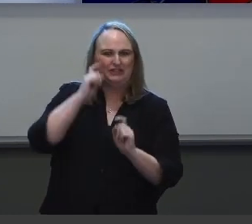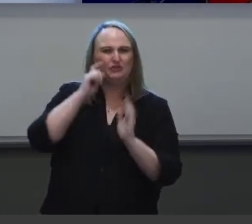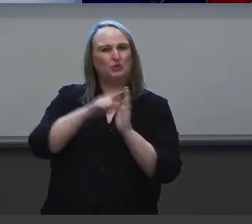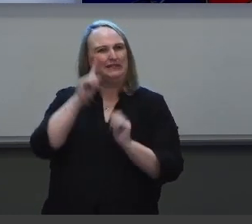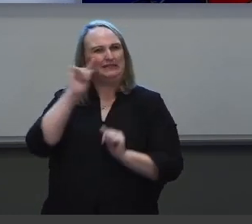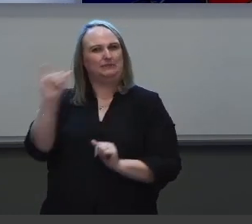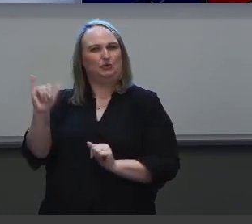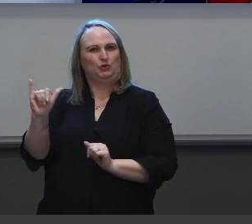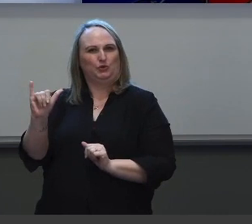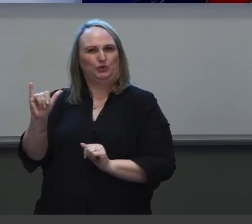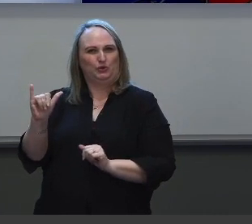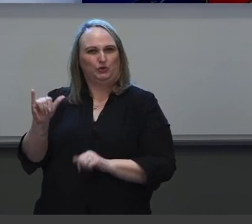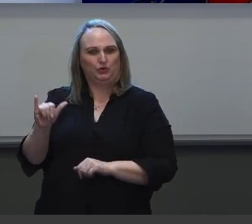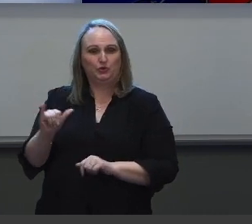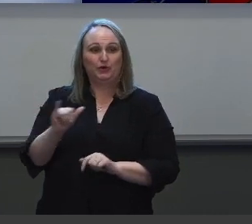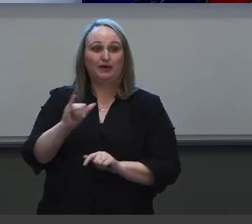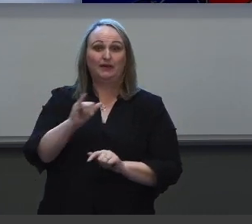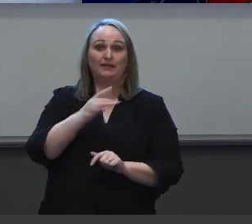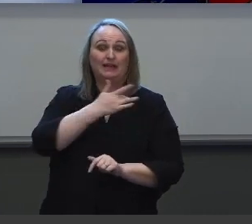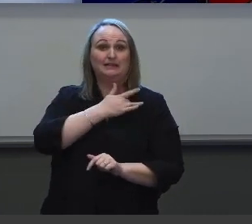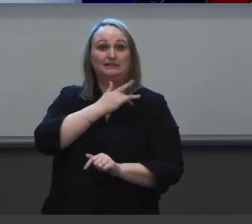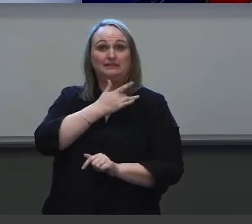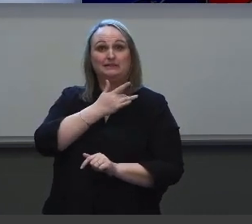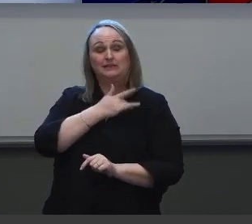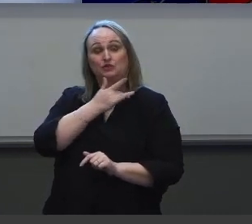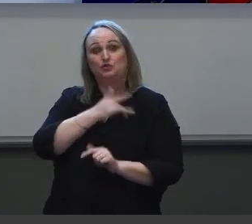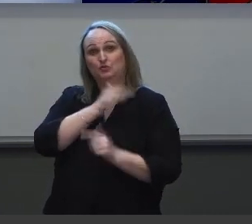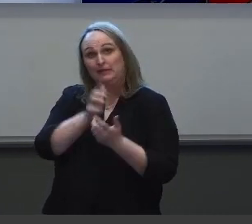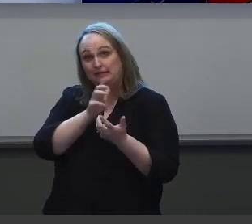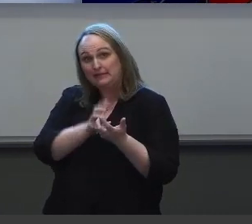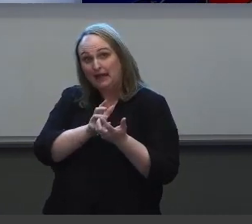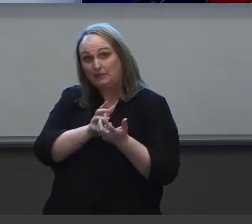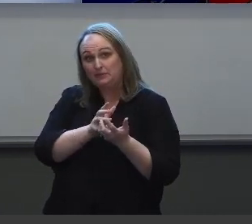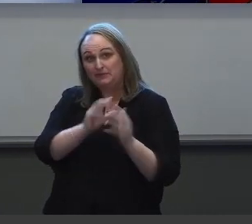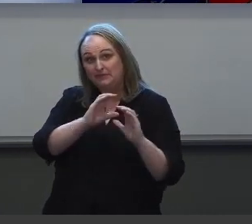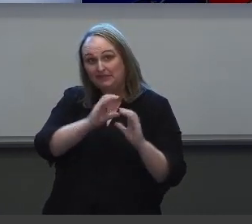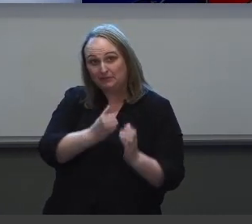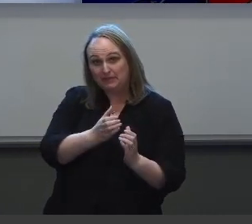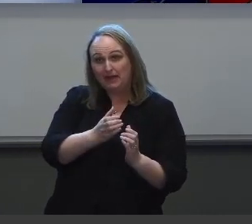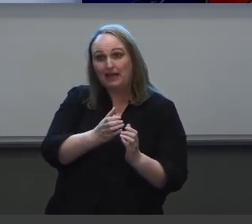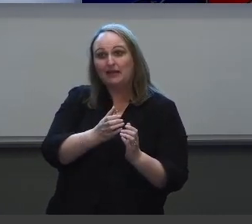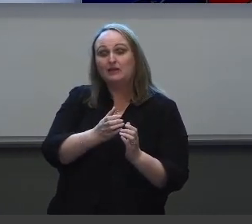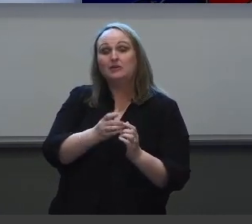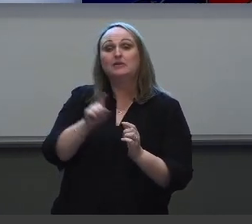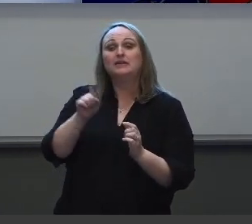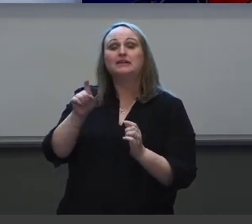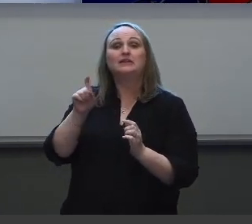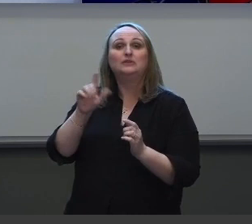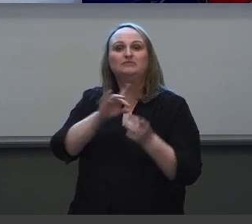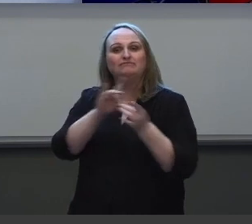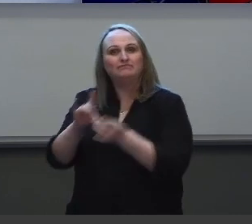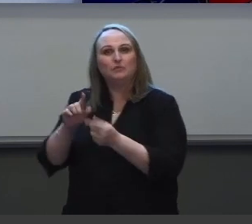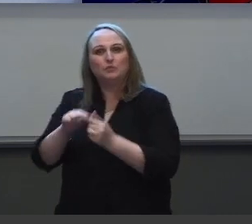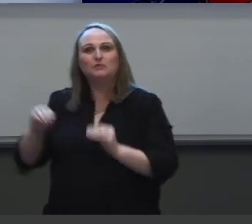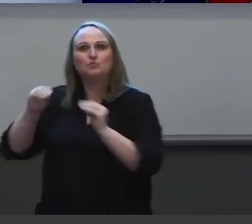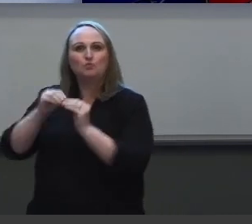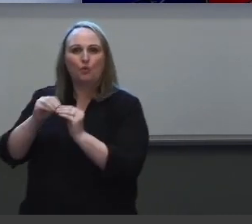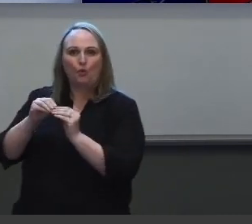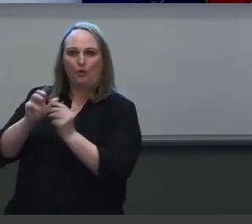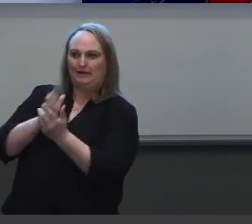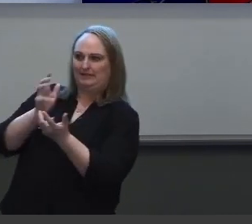noticed where the sensory adaptive subtype was associated with more adaptive communication and socialization